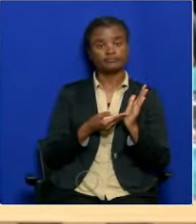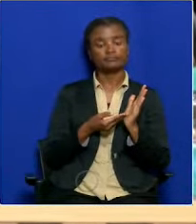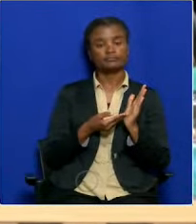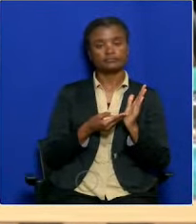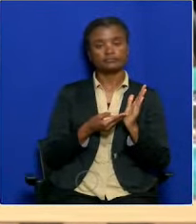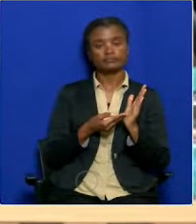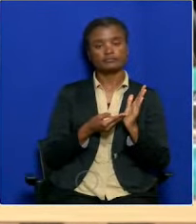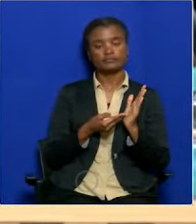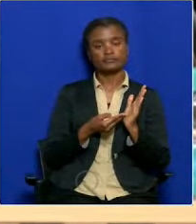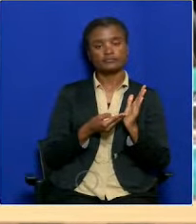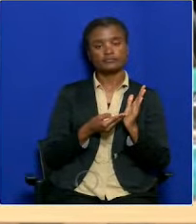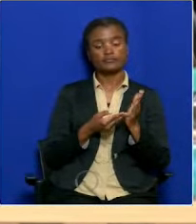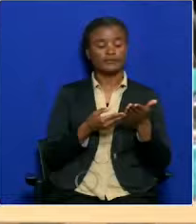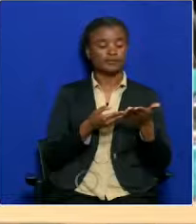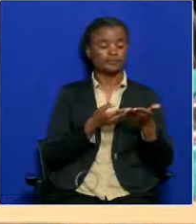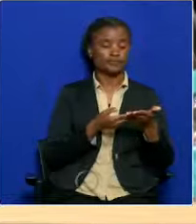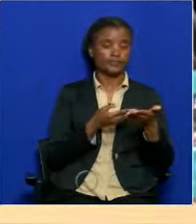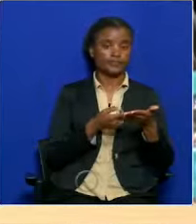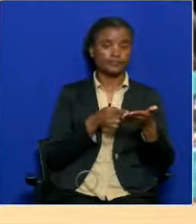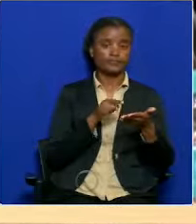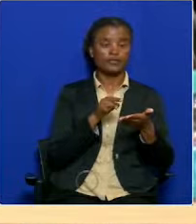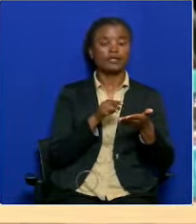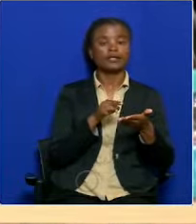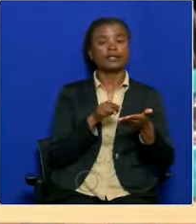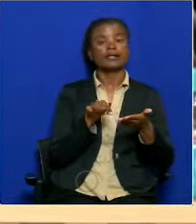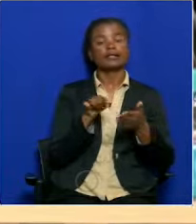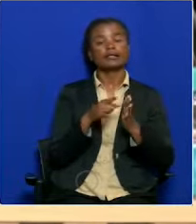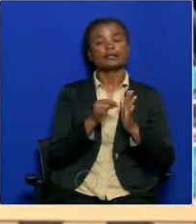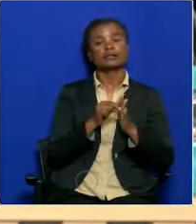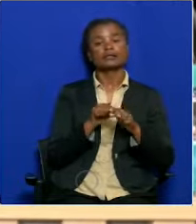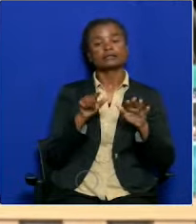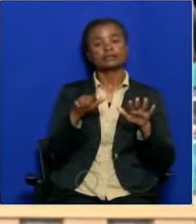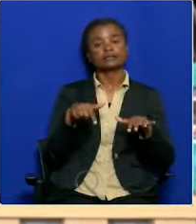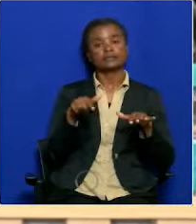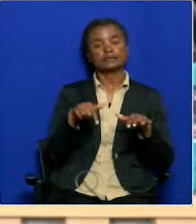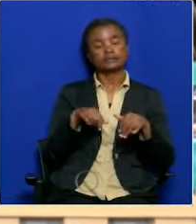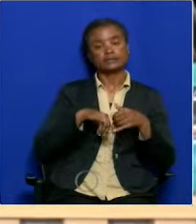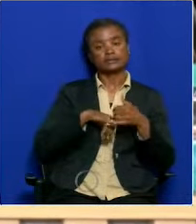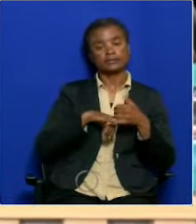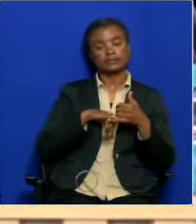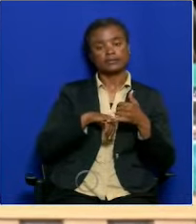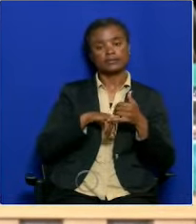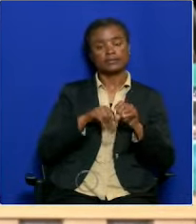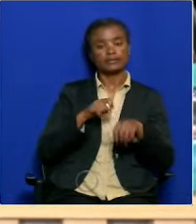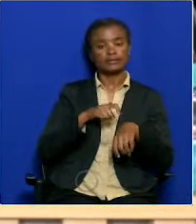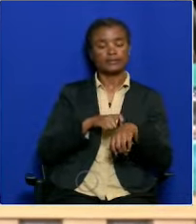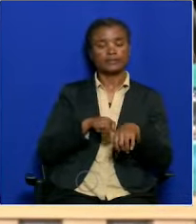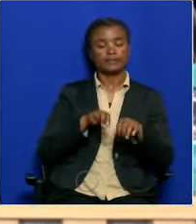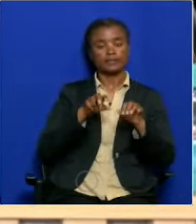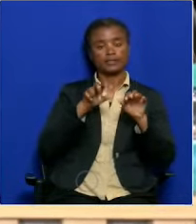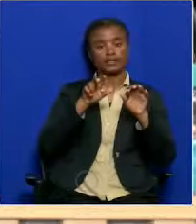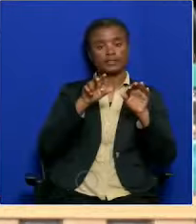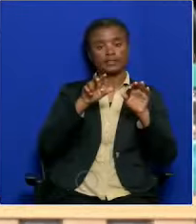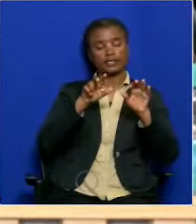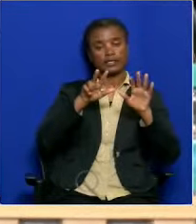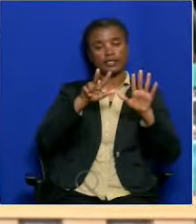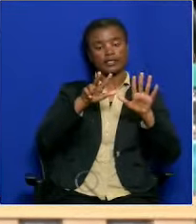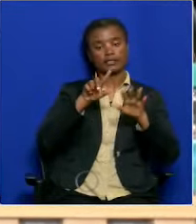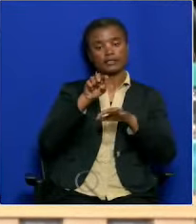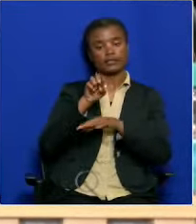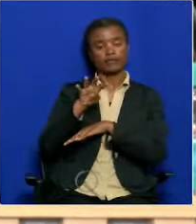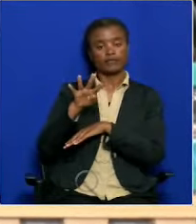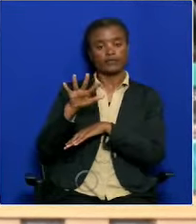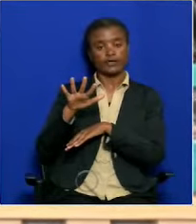on the 17th of September at 8:45 a.m., you send to